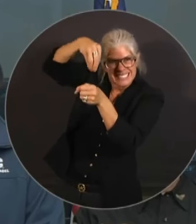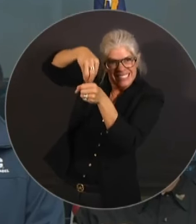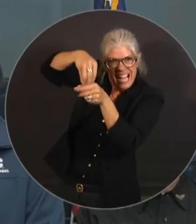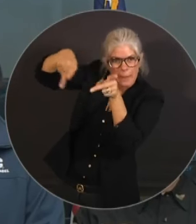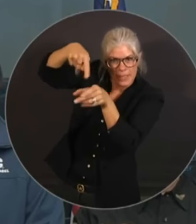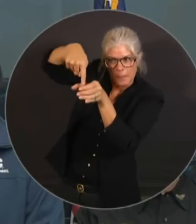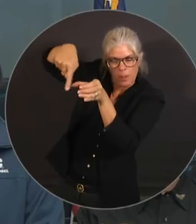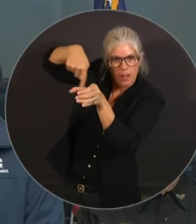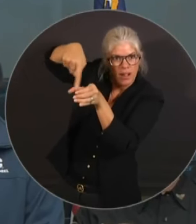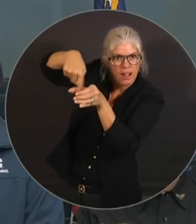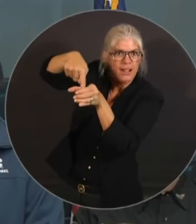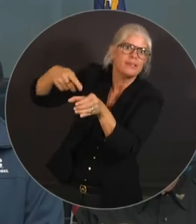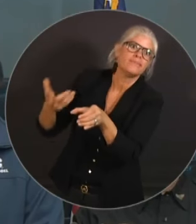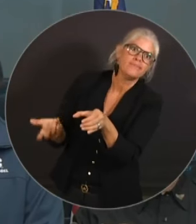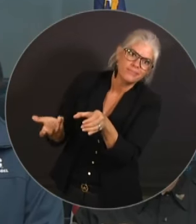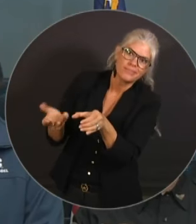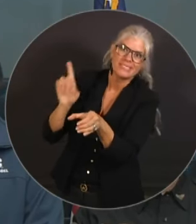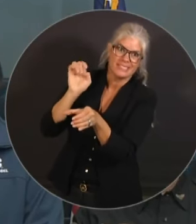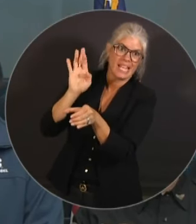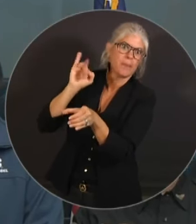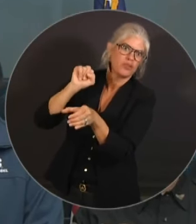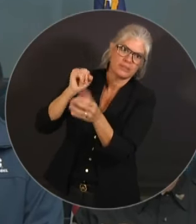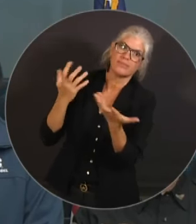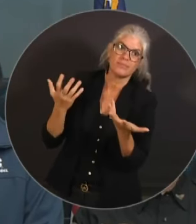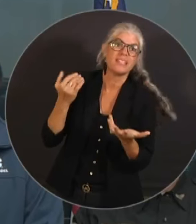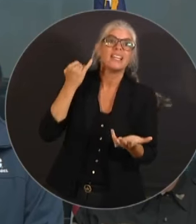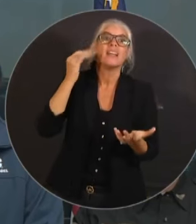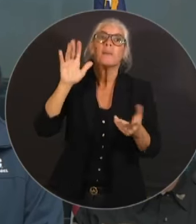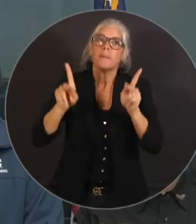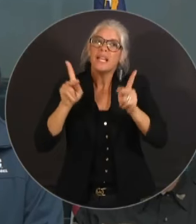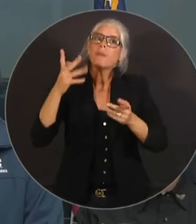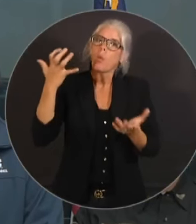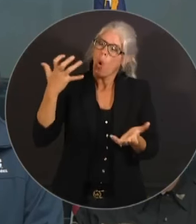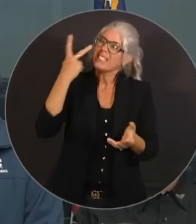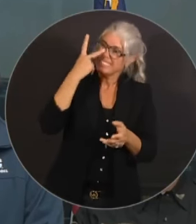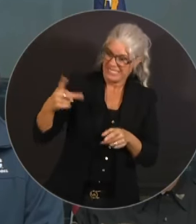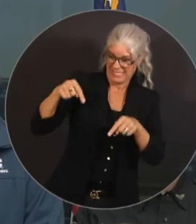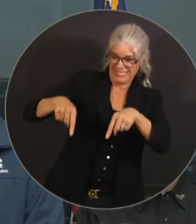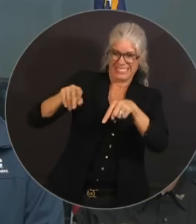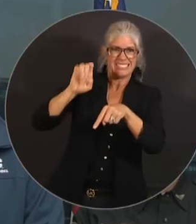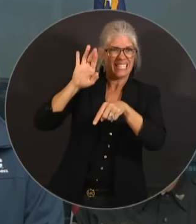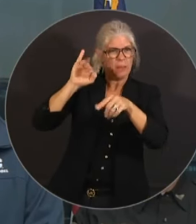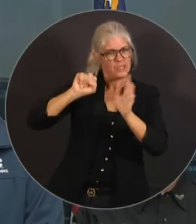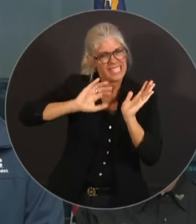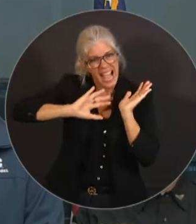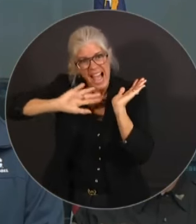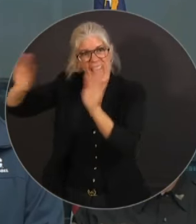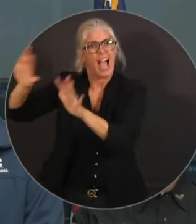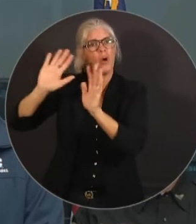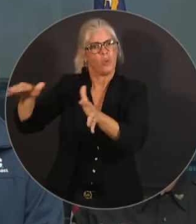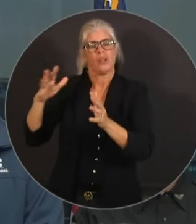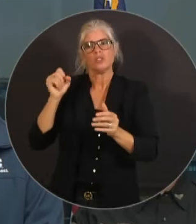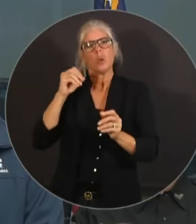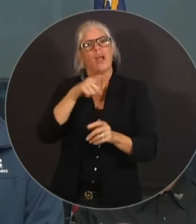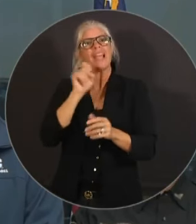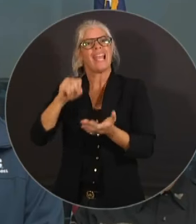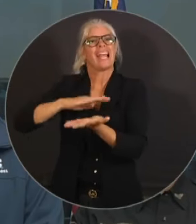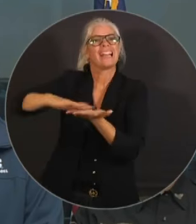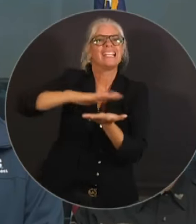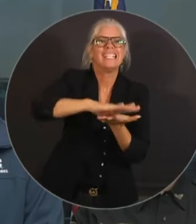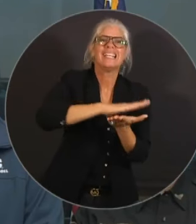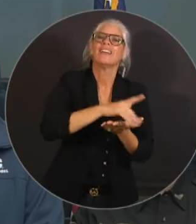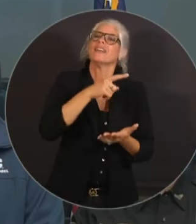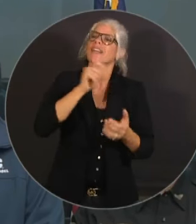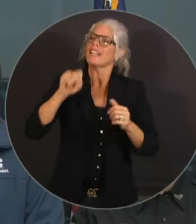getting the debris up, even if you don't have another storm, people just want to see the debris up. I mean, it helps with the recovery. It's good for morale, and it's also just good